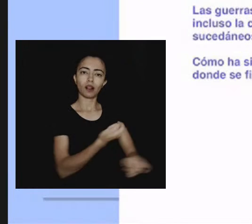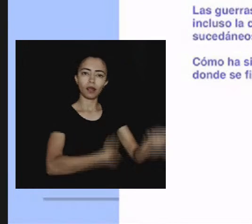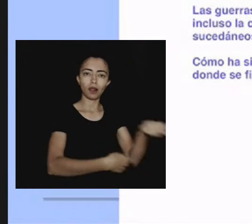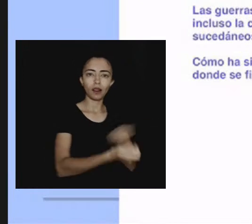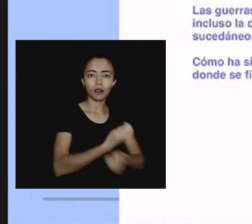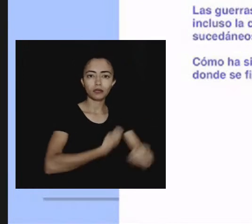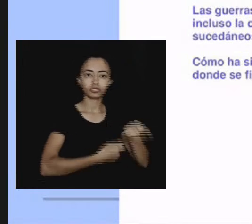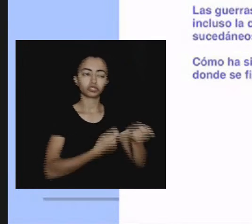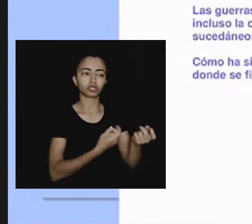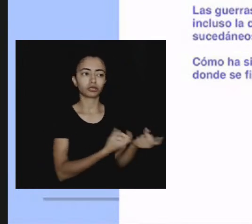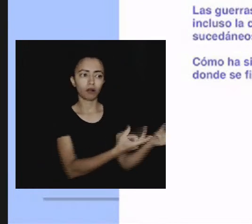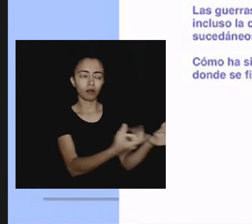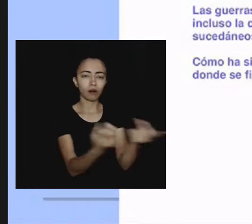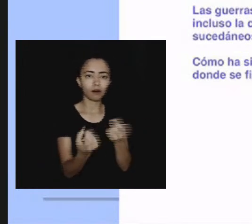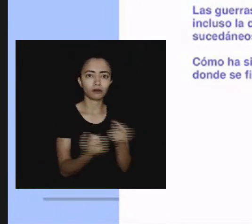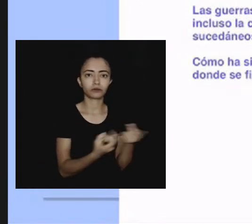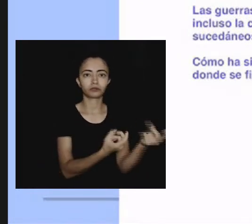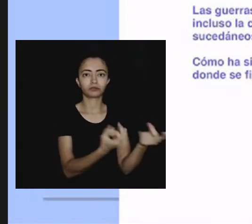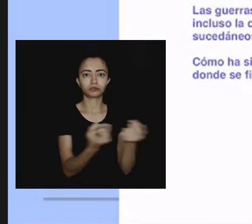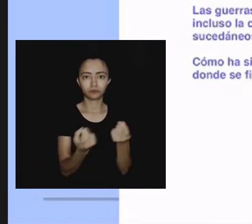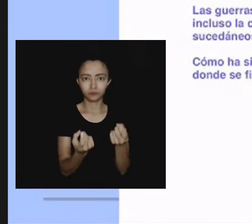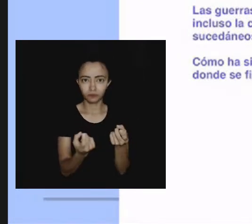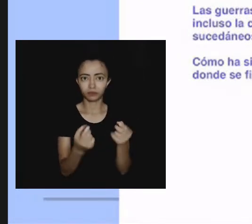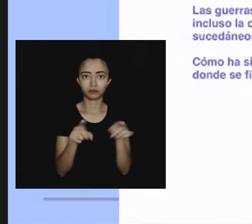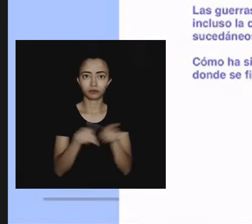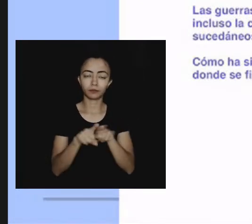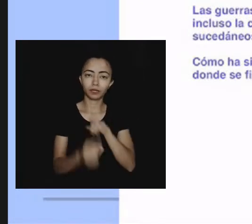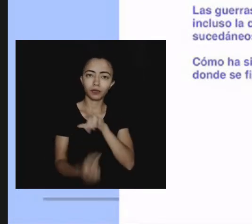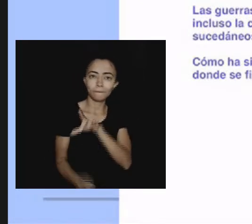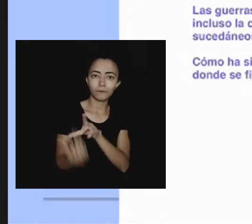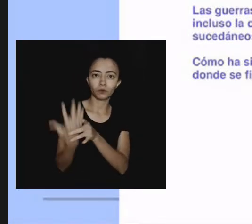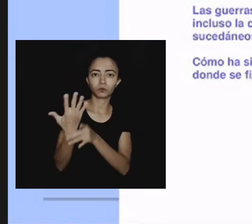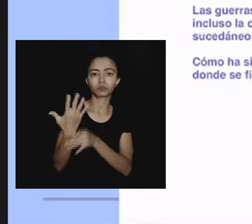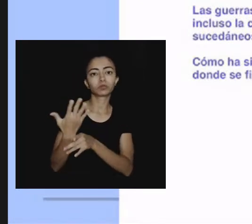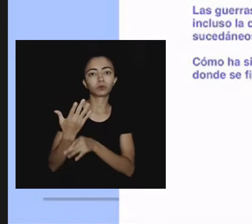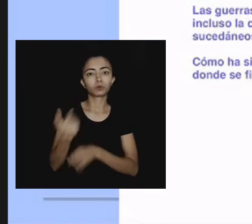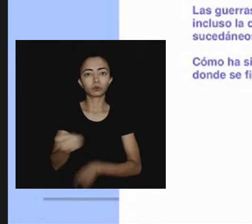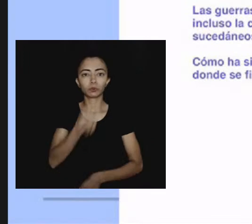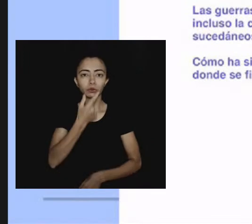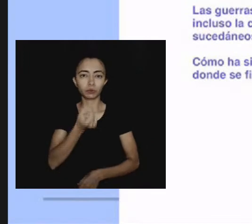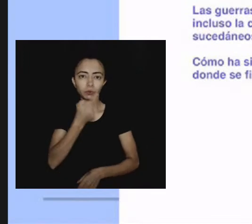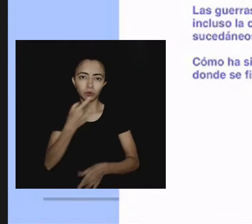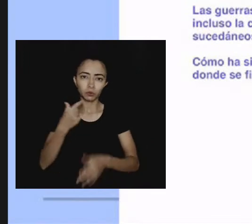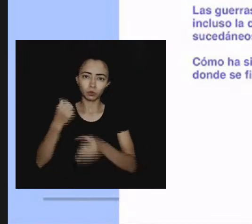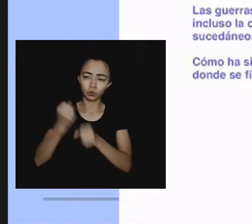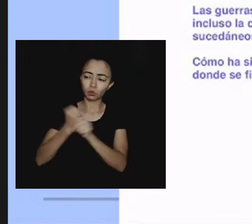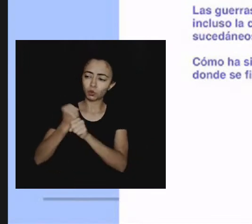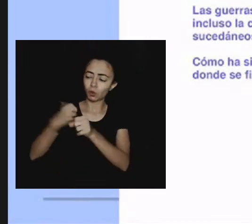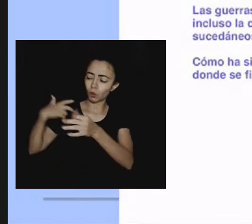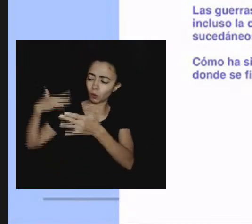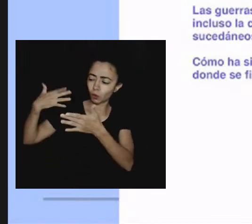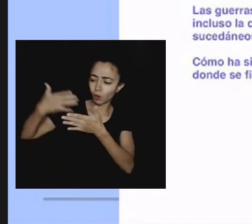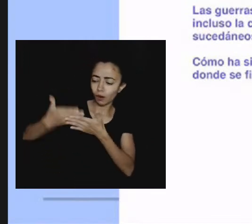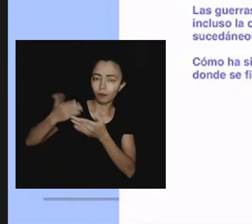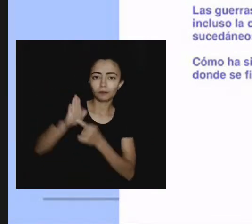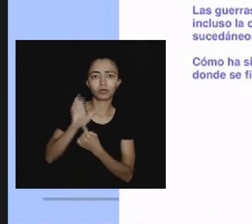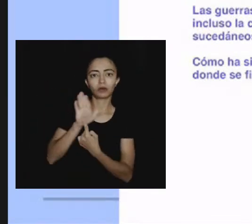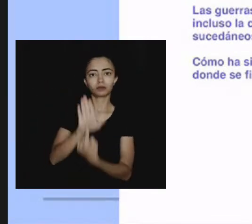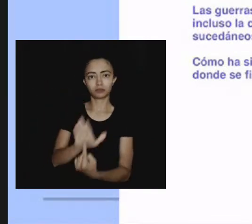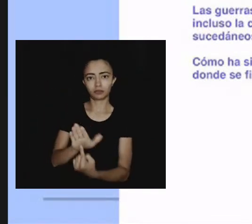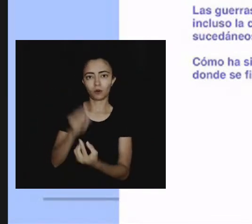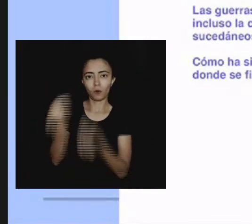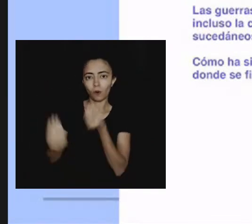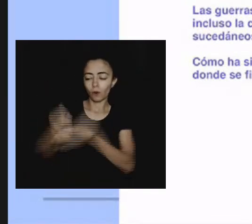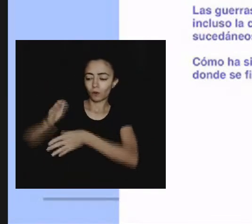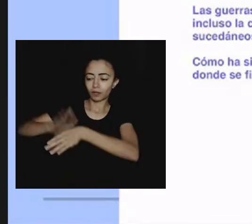an opportunity presents itself for business, biotechnology, the production that we've had in the last few years.